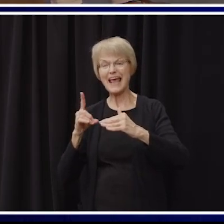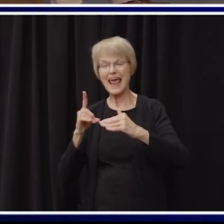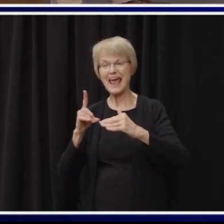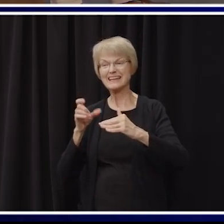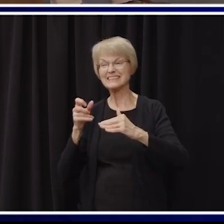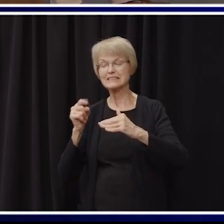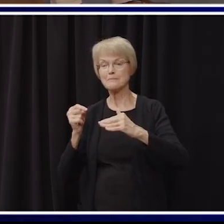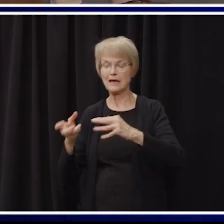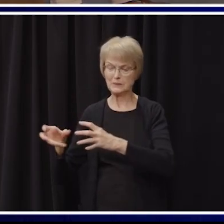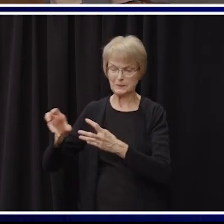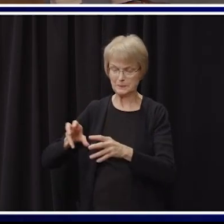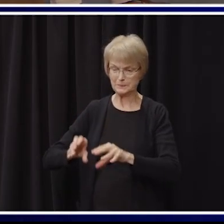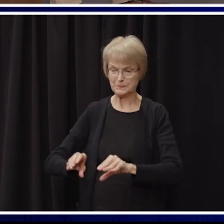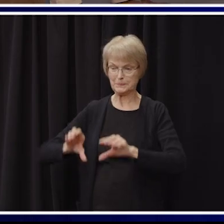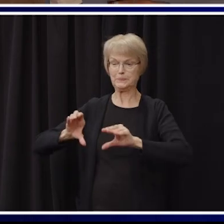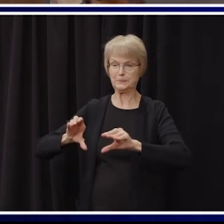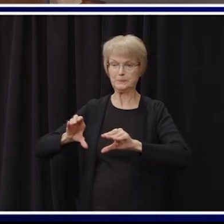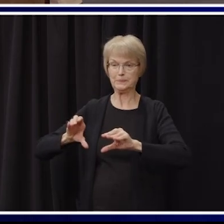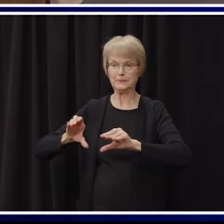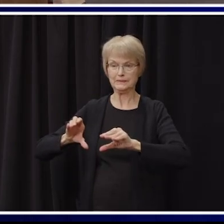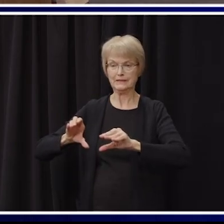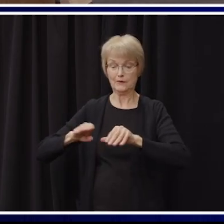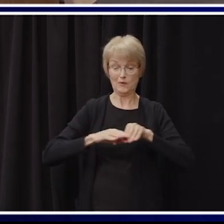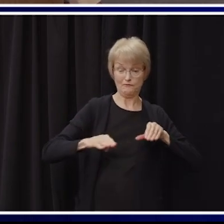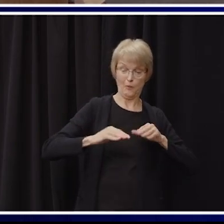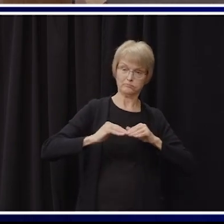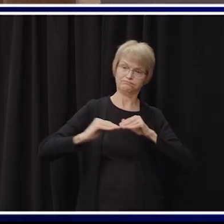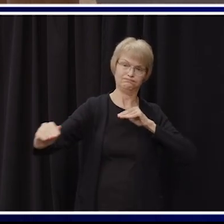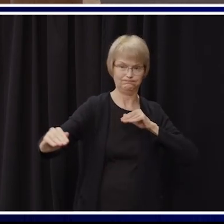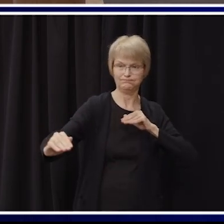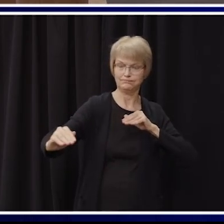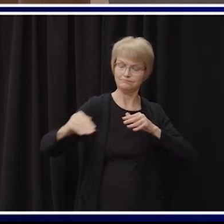create that shower and build it up even with the rest of the subfloor.